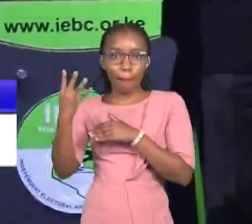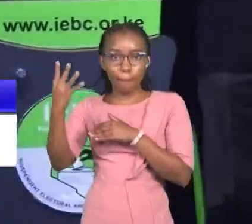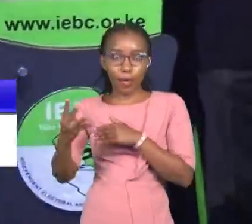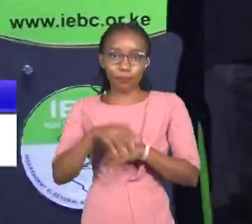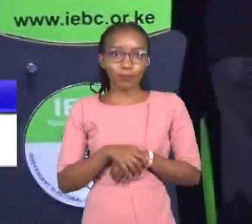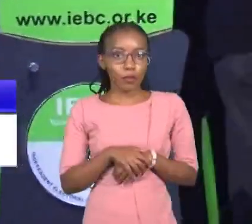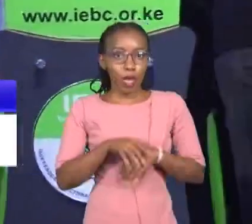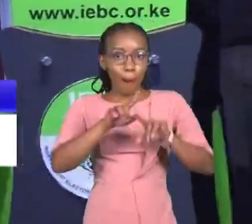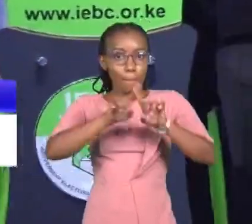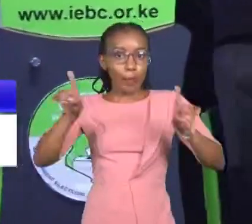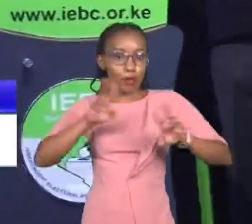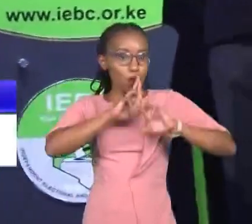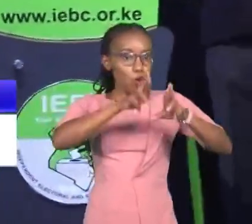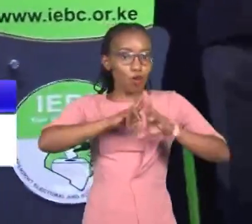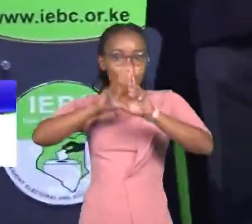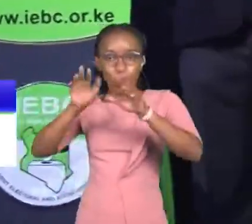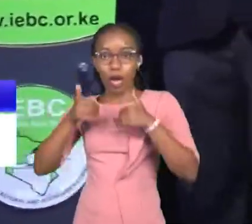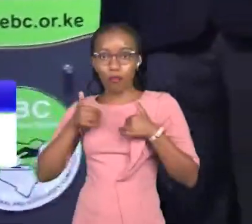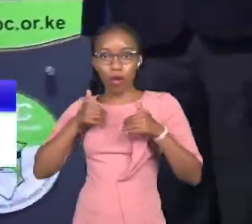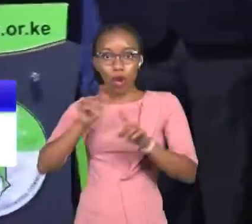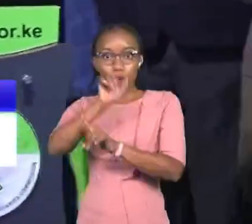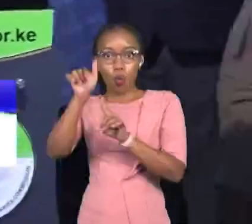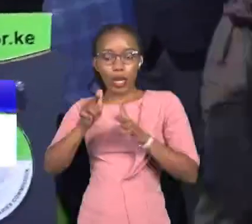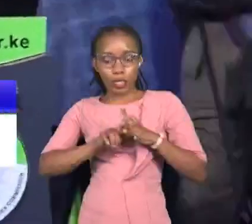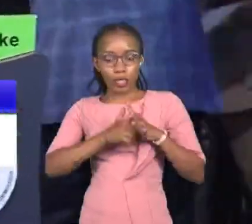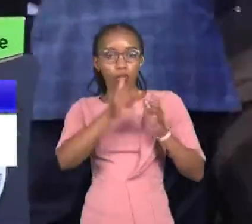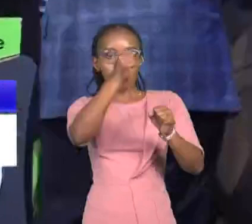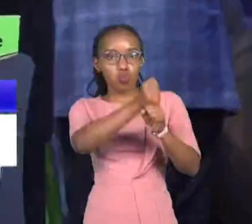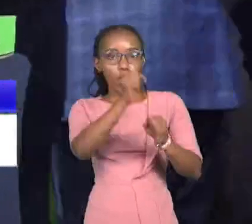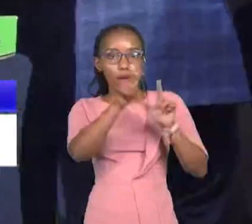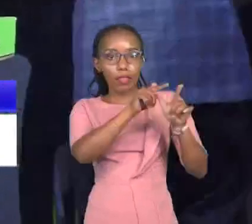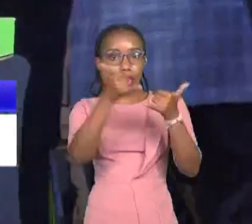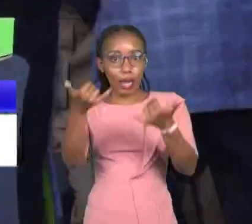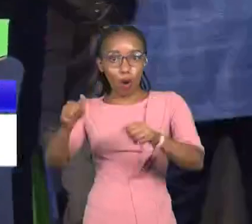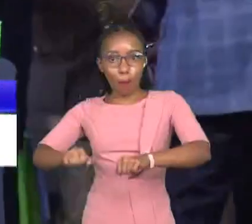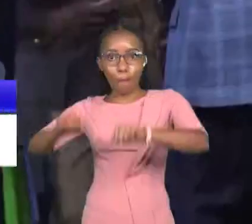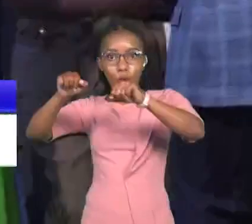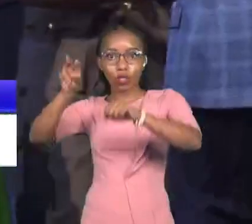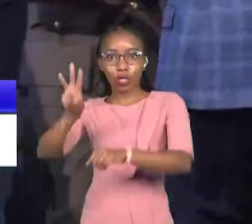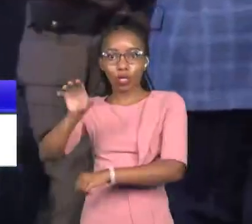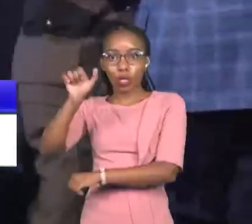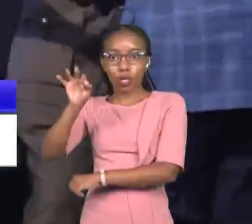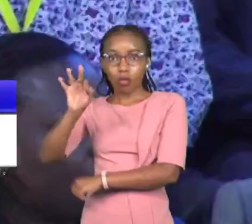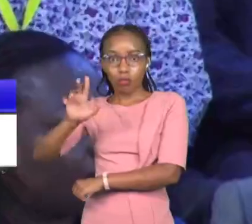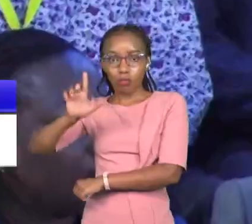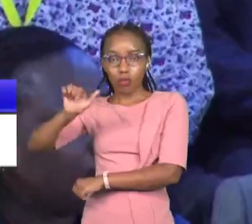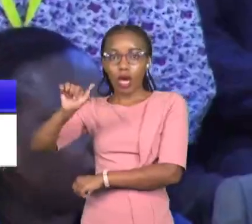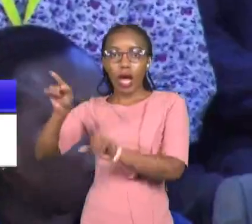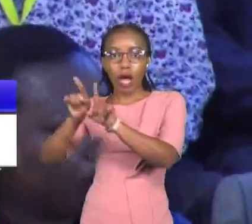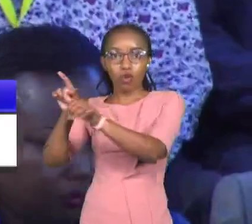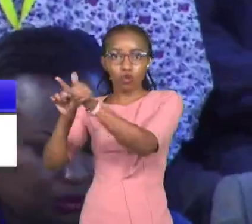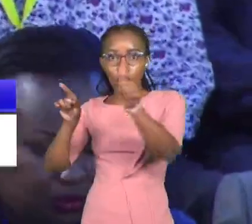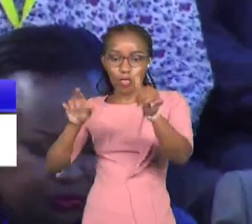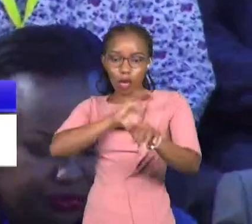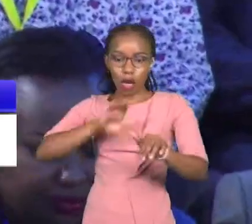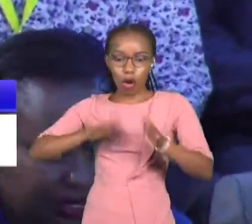However, damning reports hint that once they assume office, the sitting trio of Chair Wafula Chebukati and Commissioners ABDI,